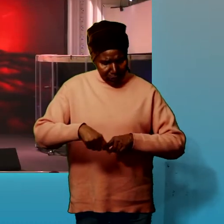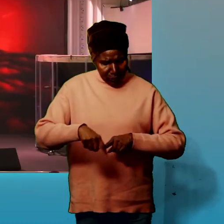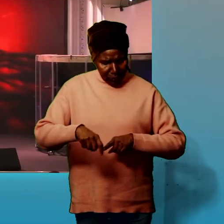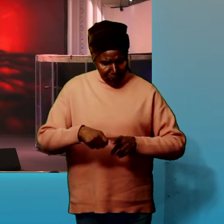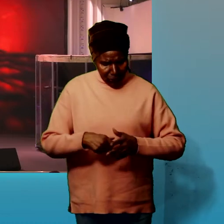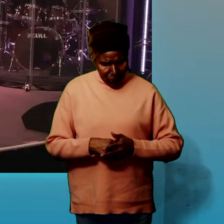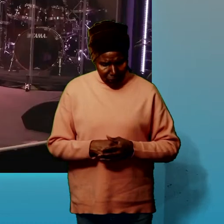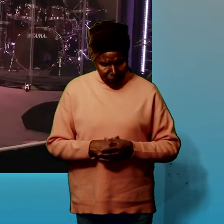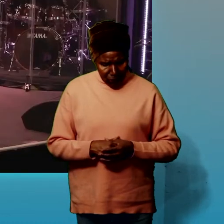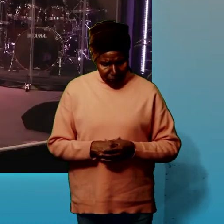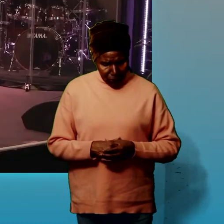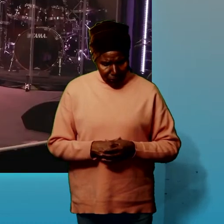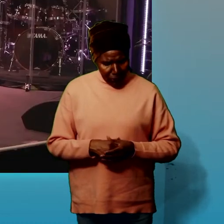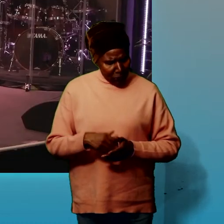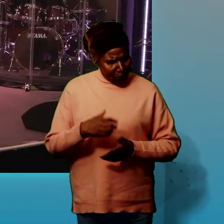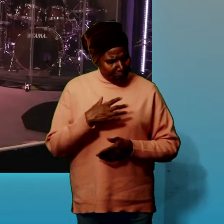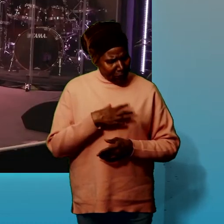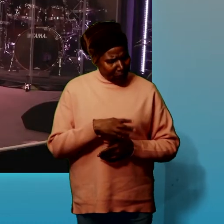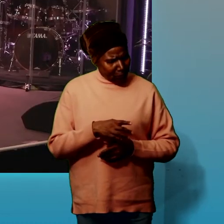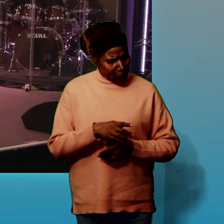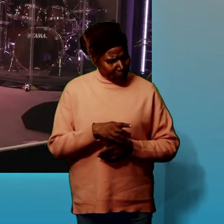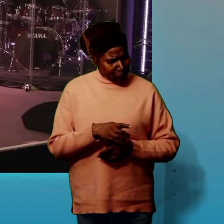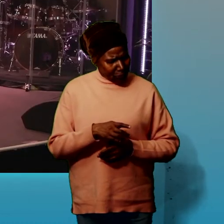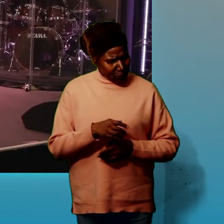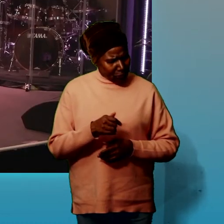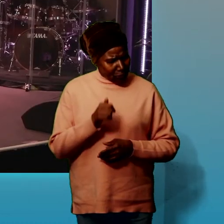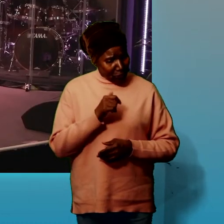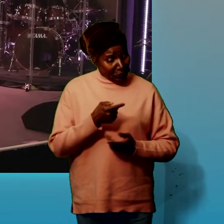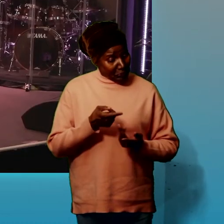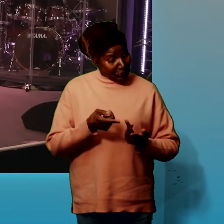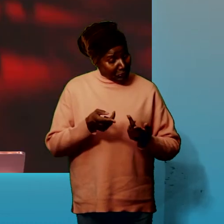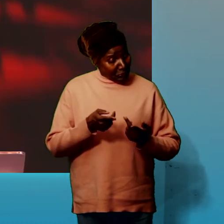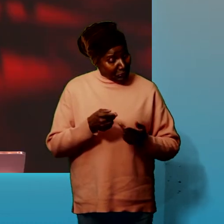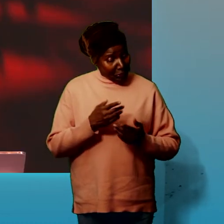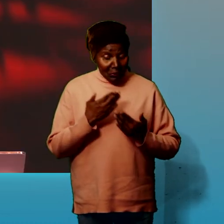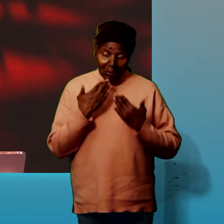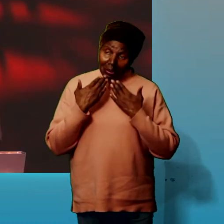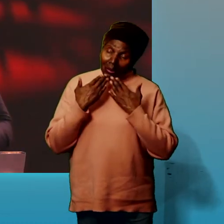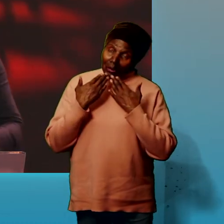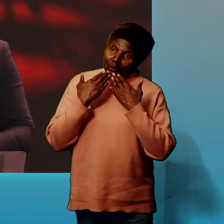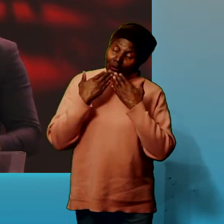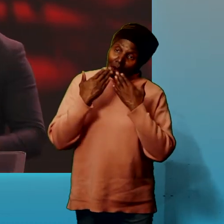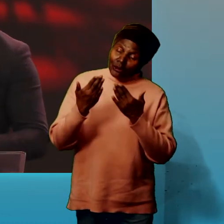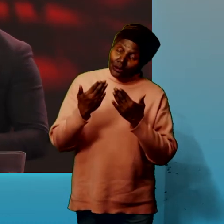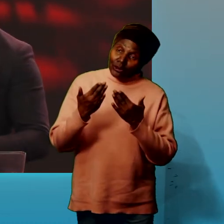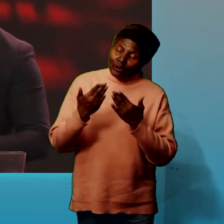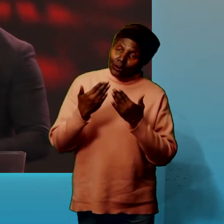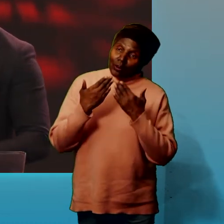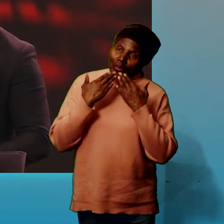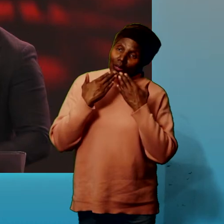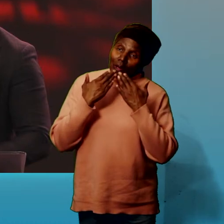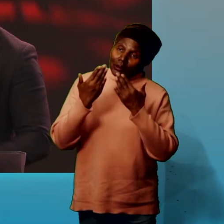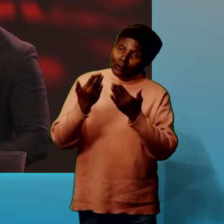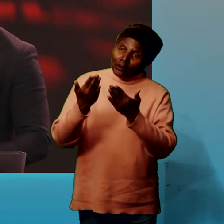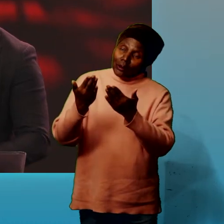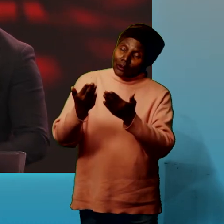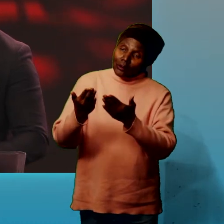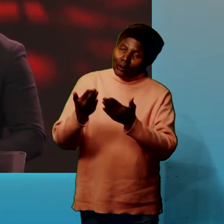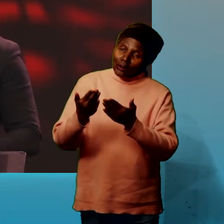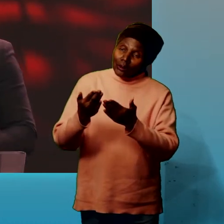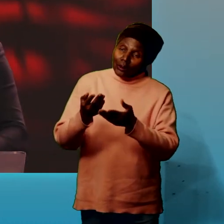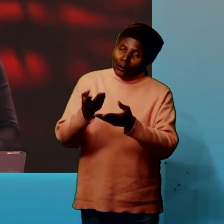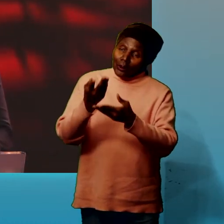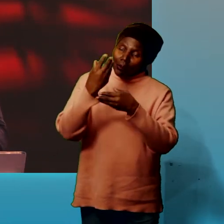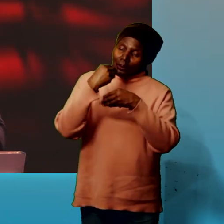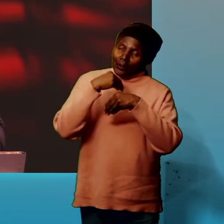us. And I wonder if gratitude, thanksgiving, can start to seep into our heart,